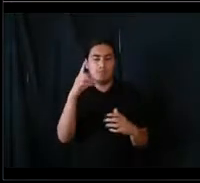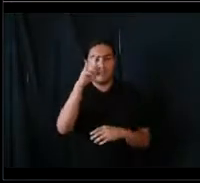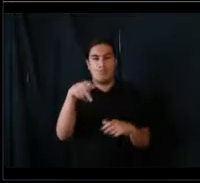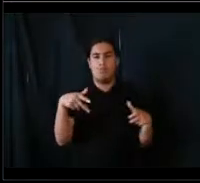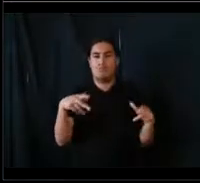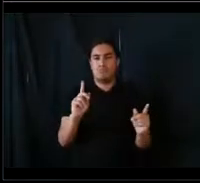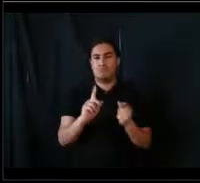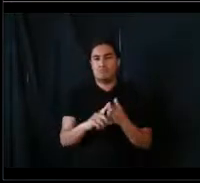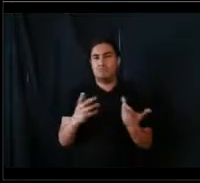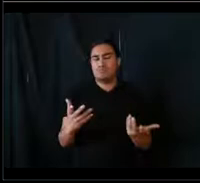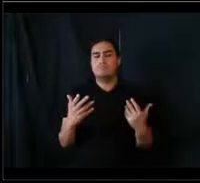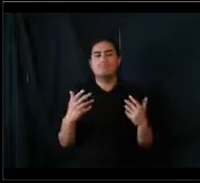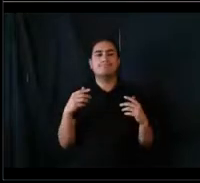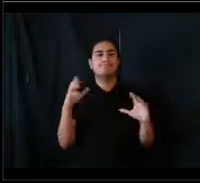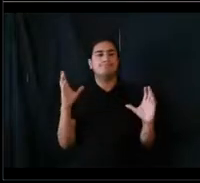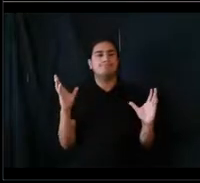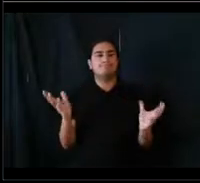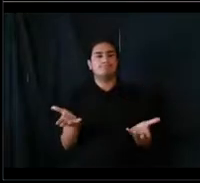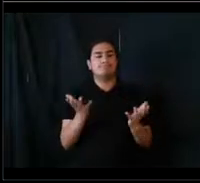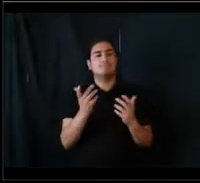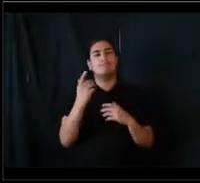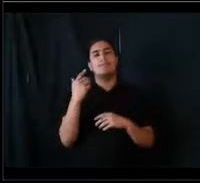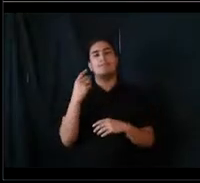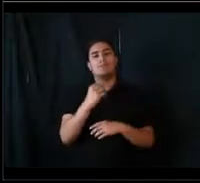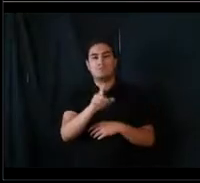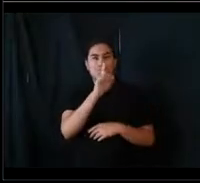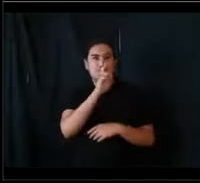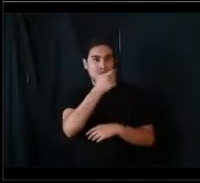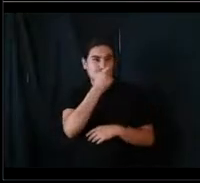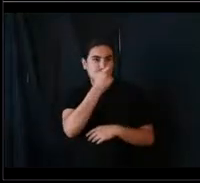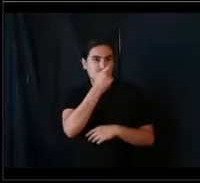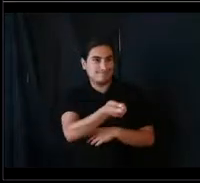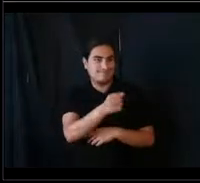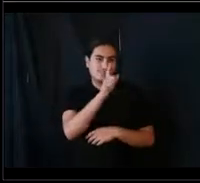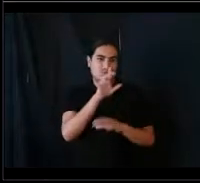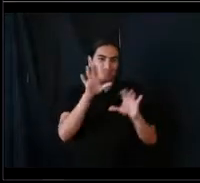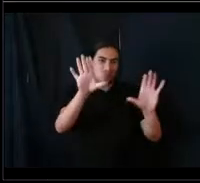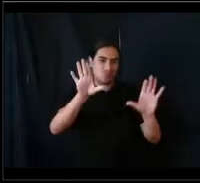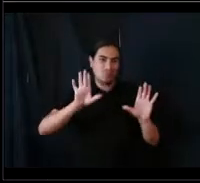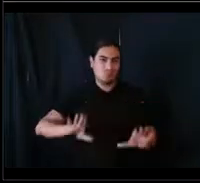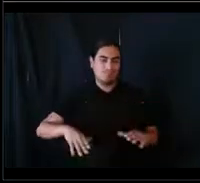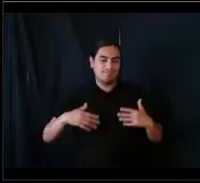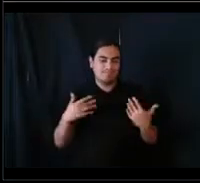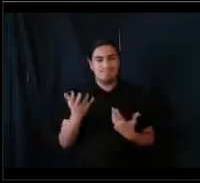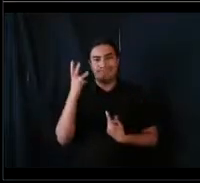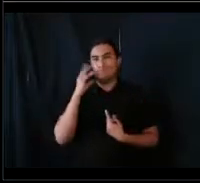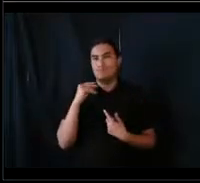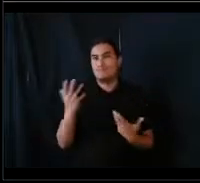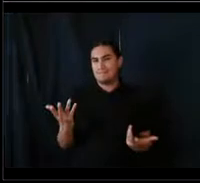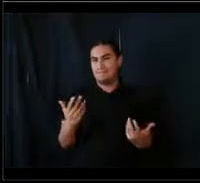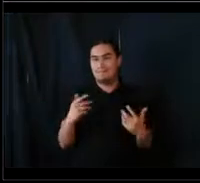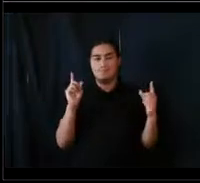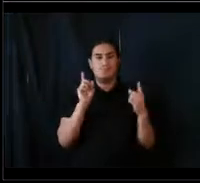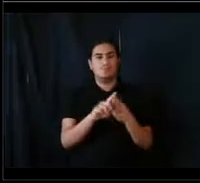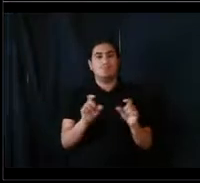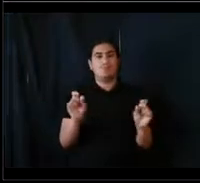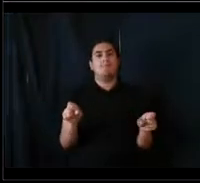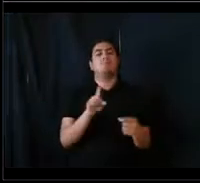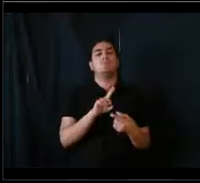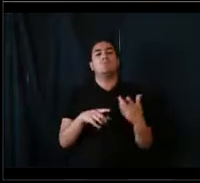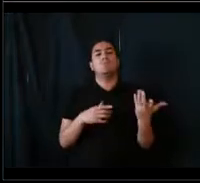opportunity and it was uh it was really really interesting um and a really great uh experience to be able